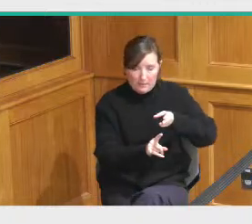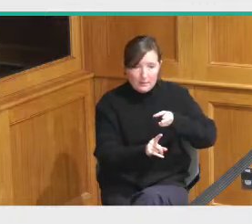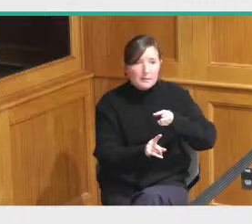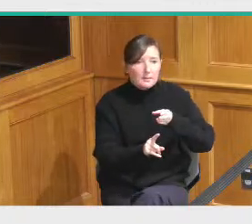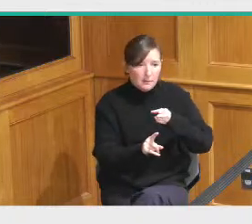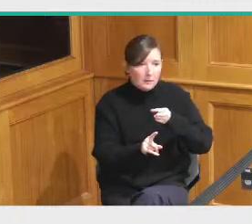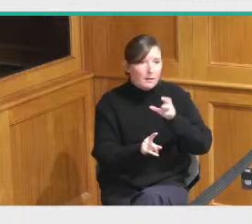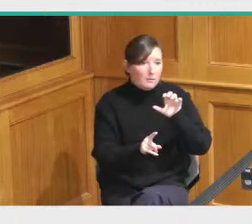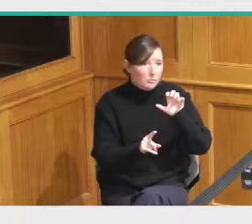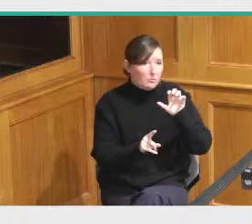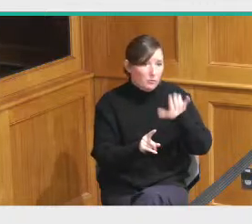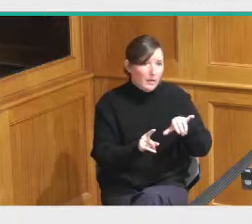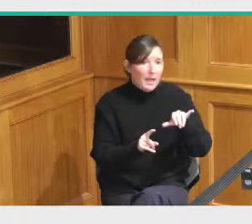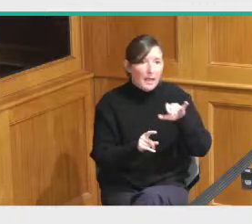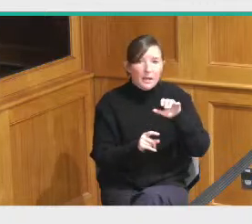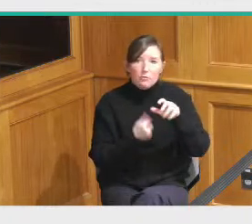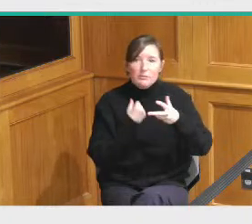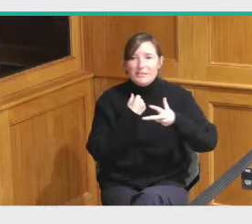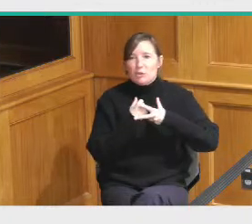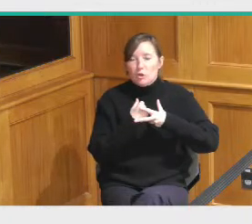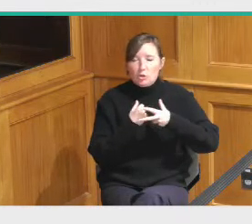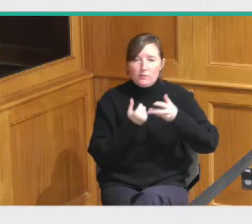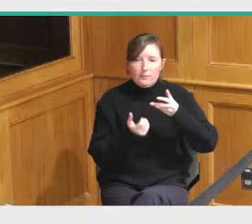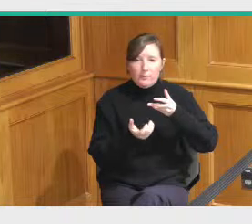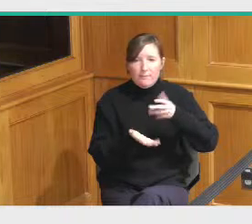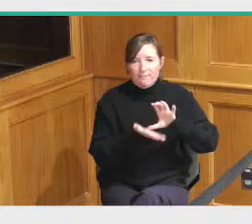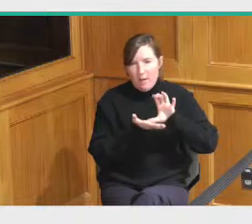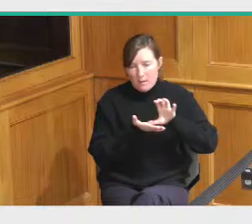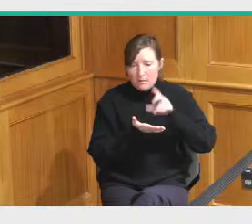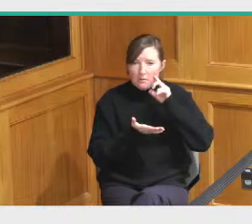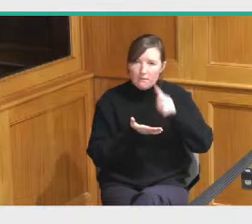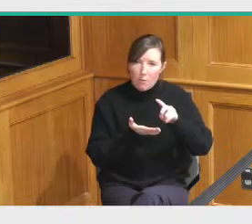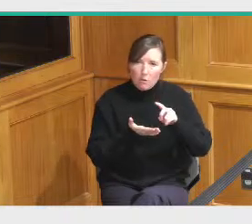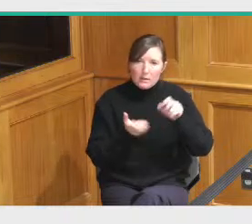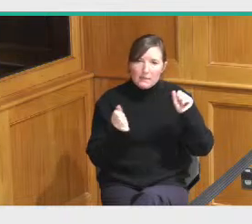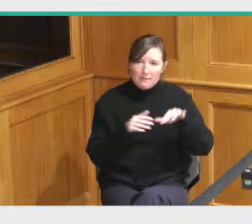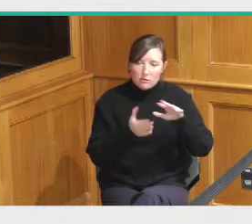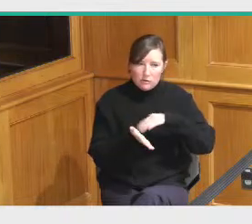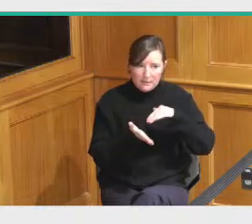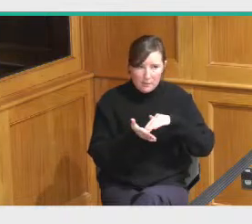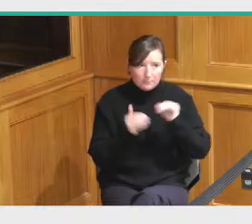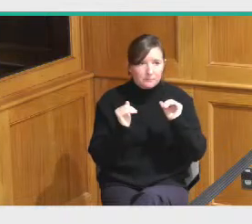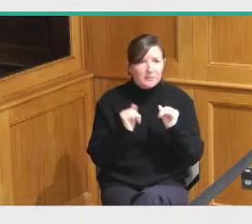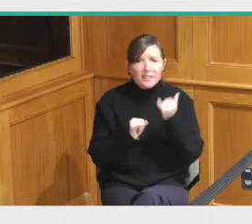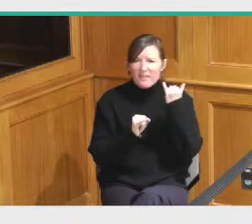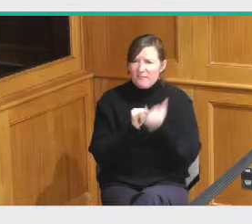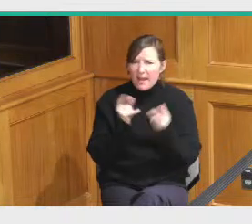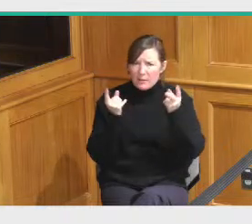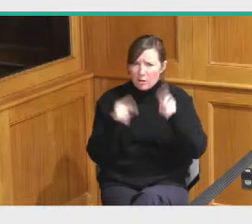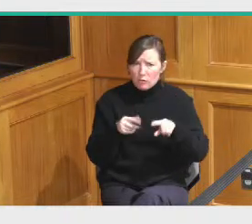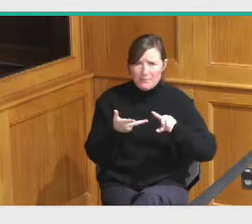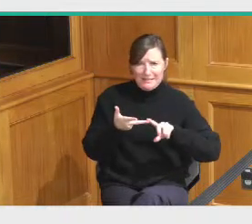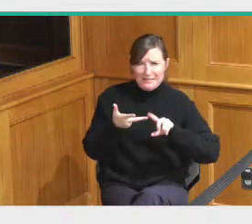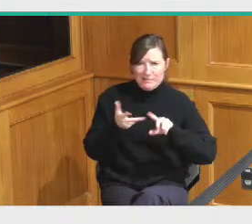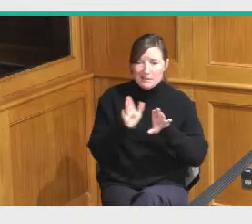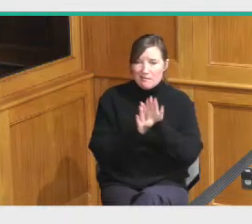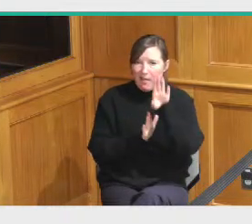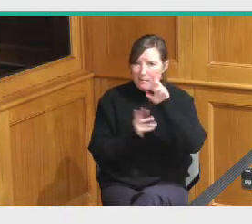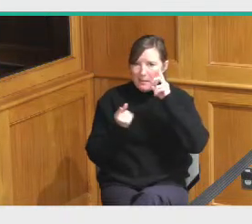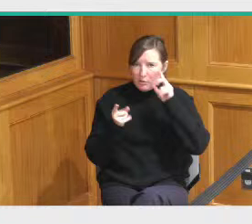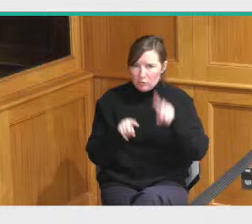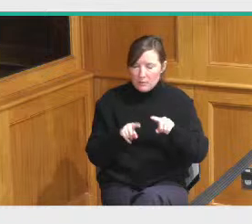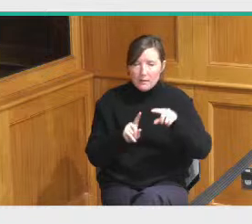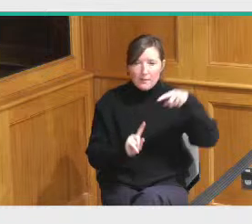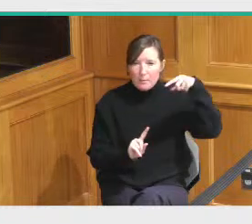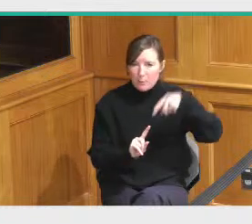reserve fund for the Duke Energy Convention Center. The development agreement is the final agreement. The